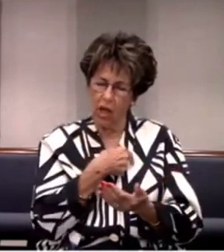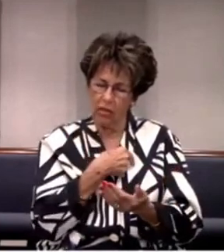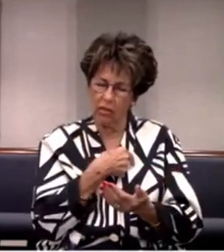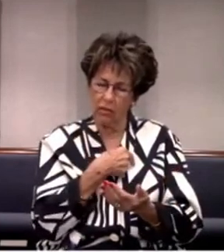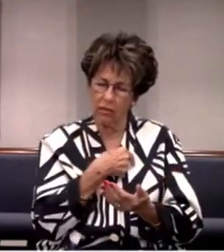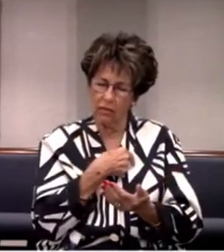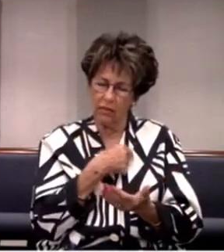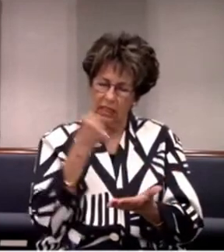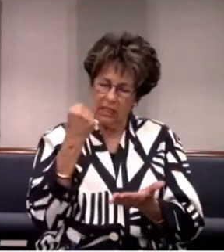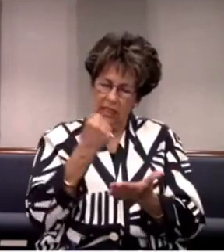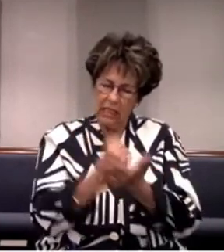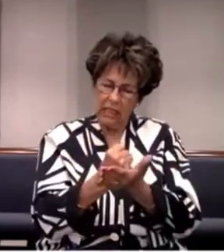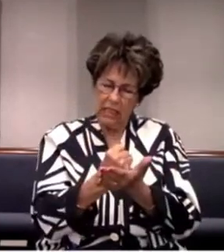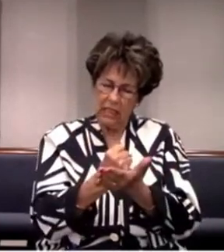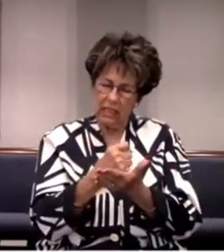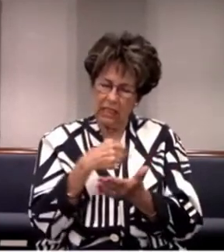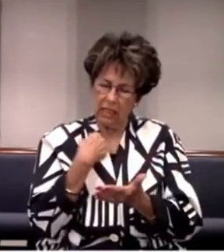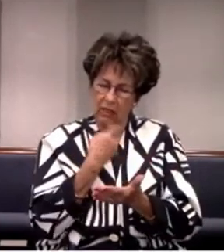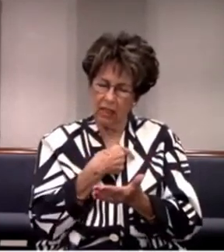you seal us, you fill us,